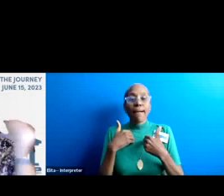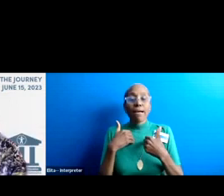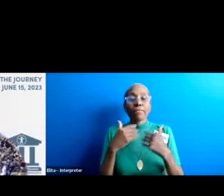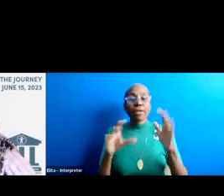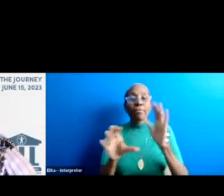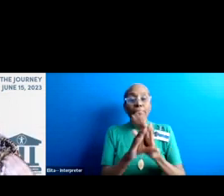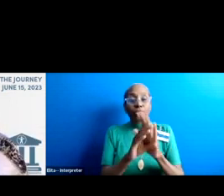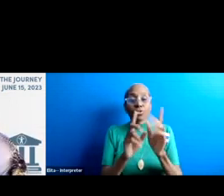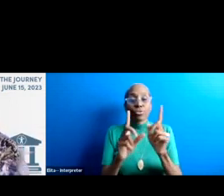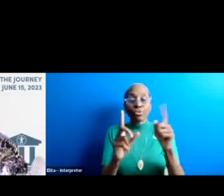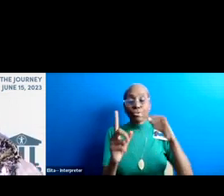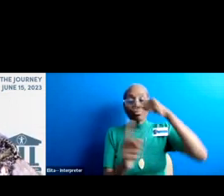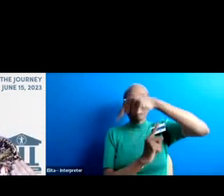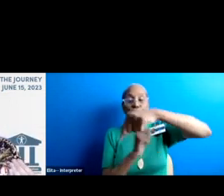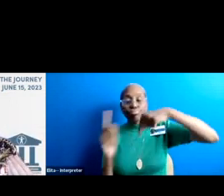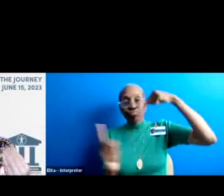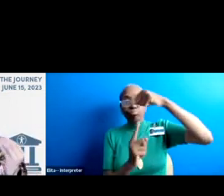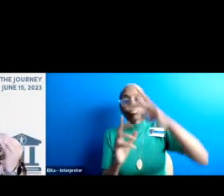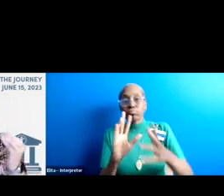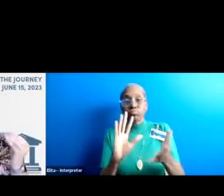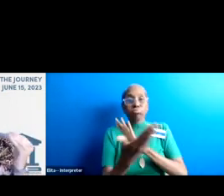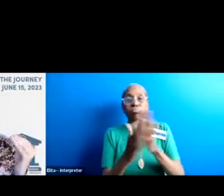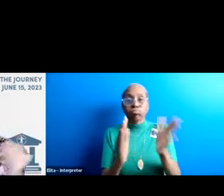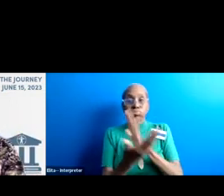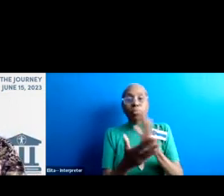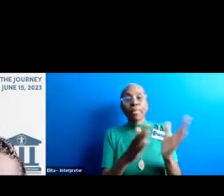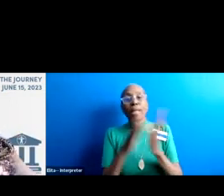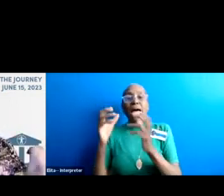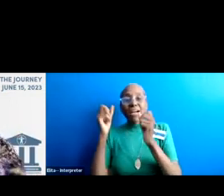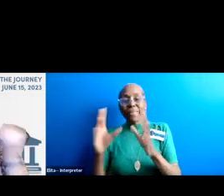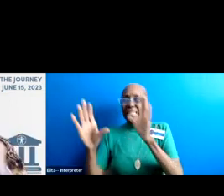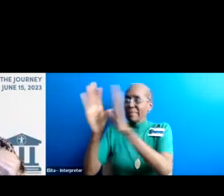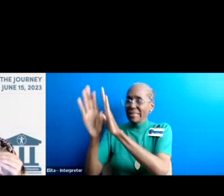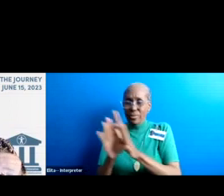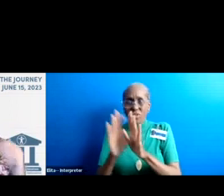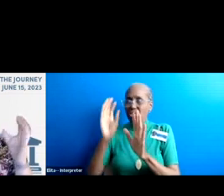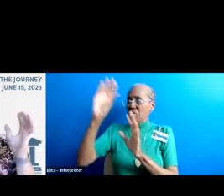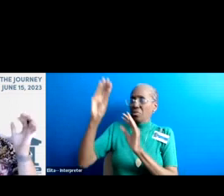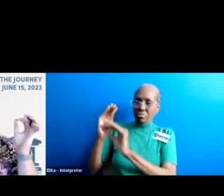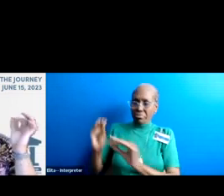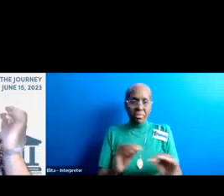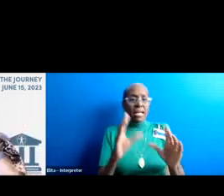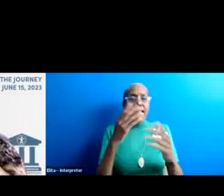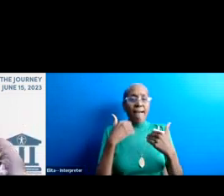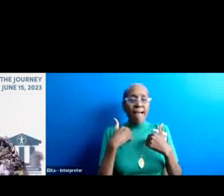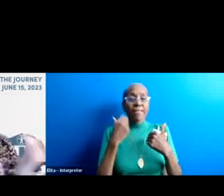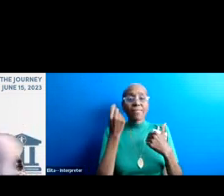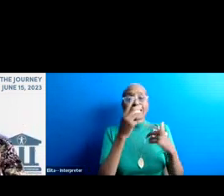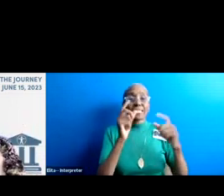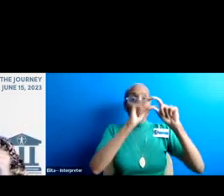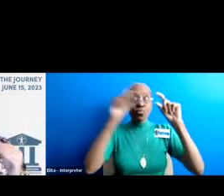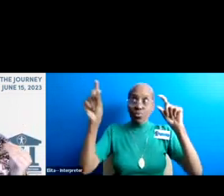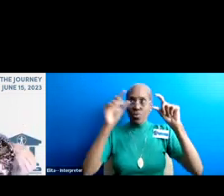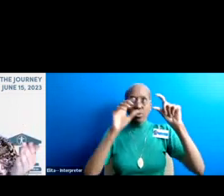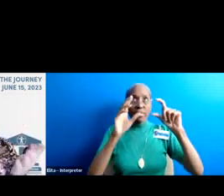image carousel at the top that's rotating. I've got tons of images all over the screen. I've got several rows